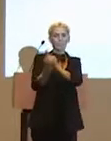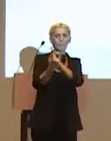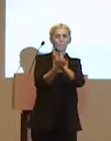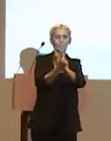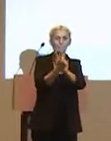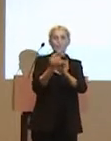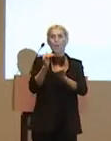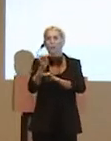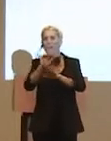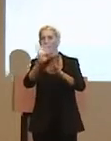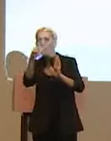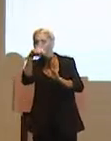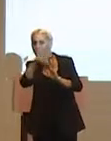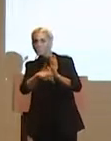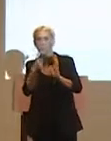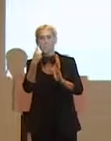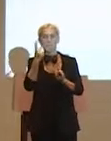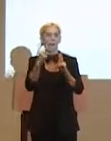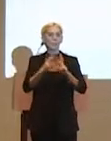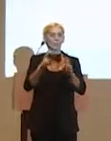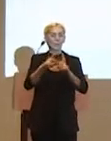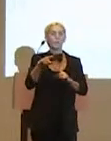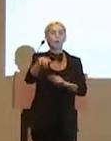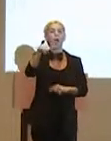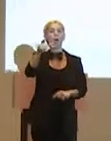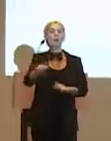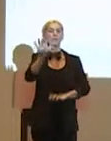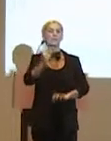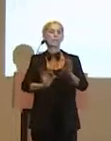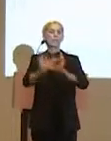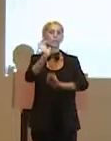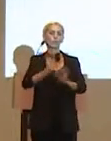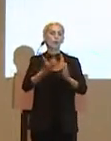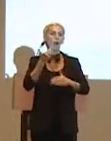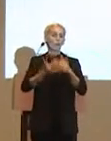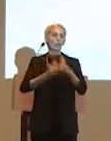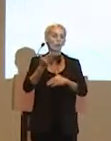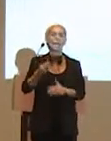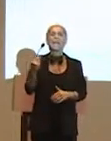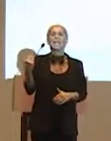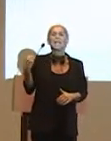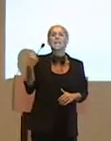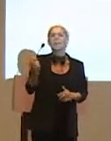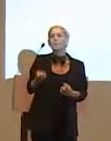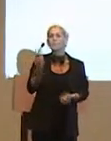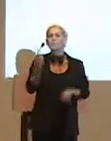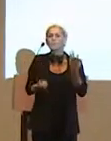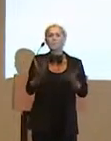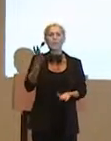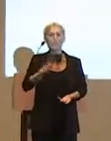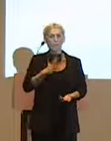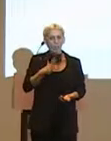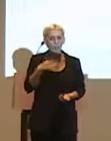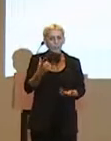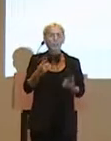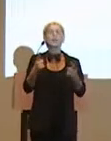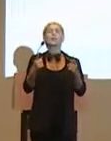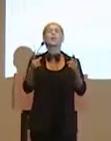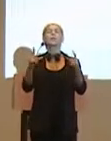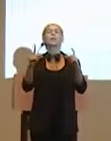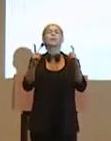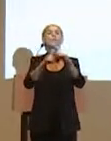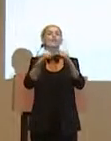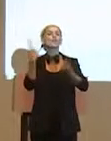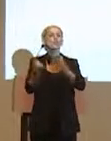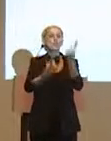data only in the past now we see more focus on human stories in rights advocacy and there are some